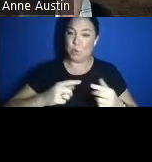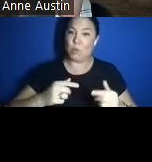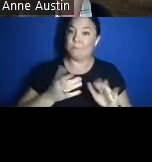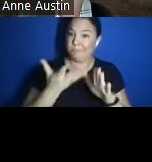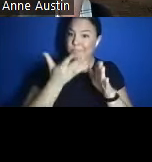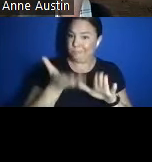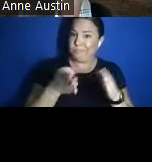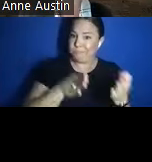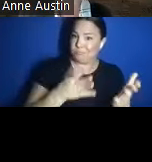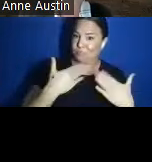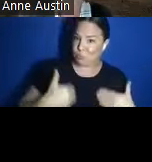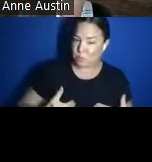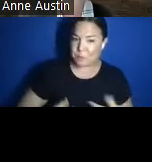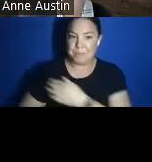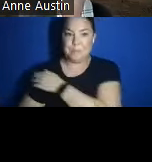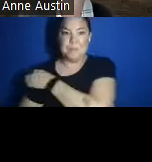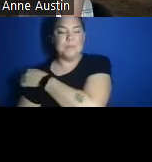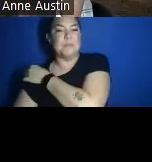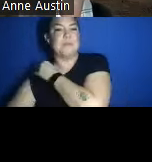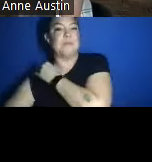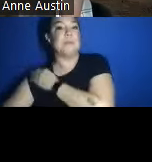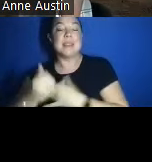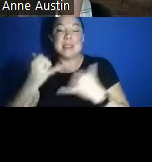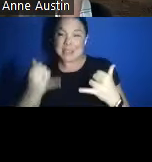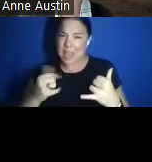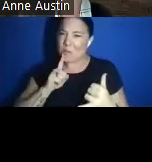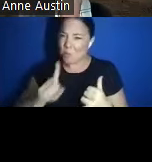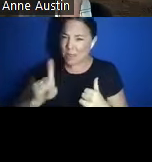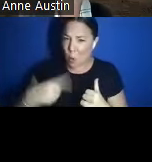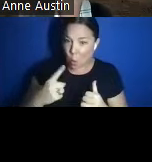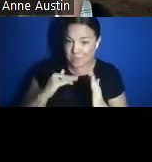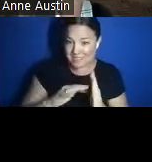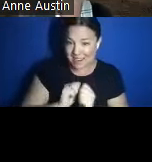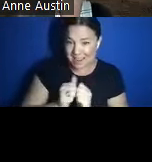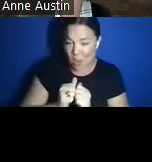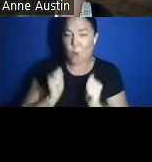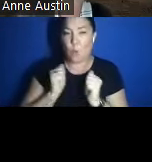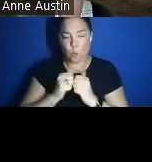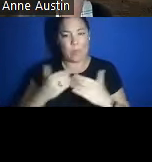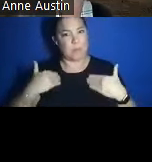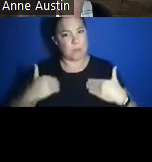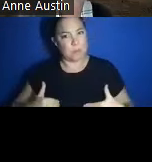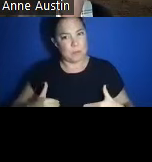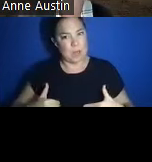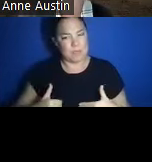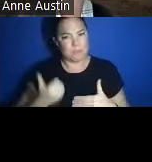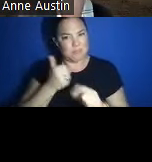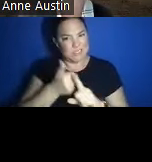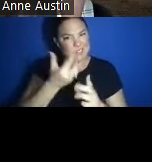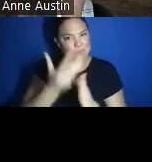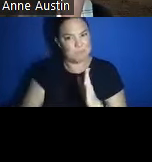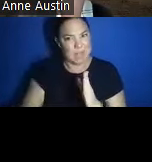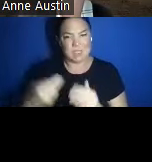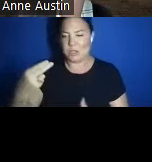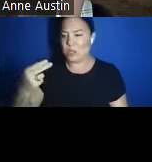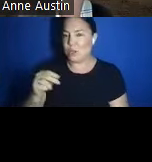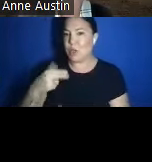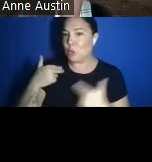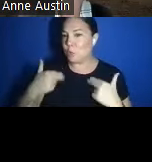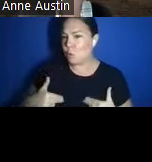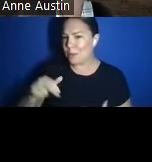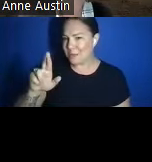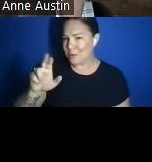in ancient Egypt is through the study of human remains, which is why today I'm here to show you what tattooing looked like in ancient